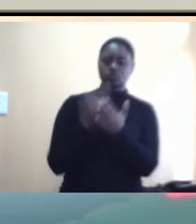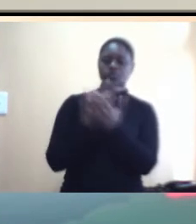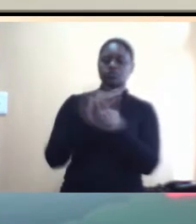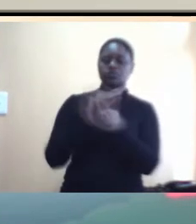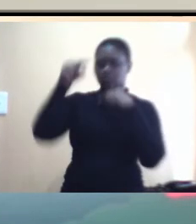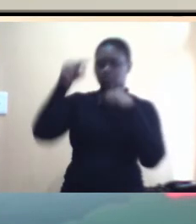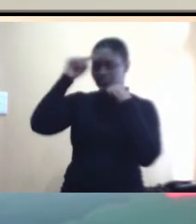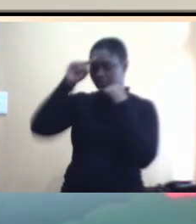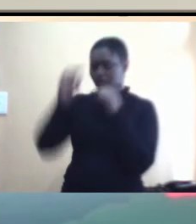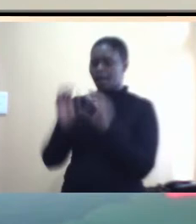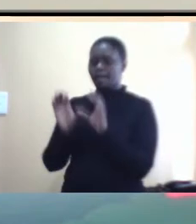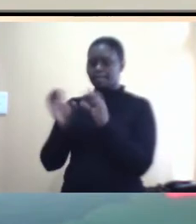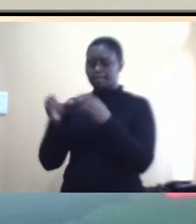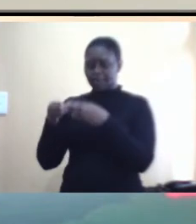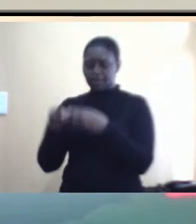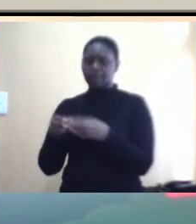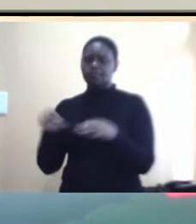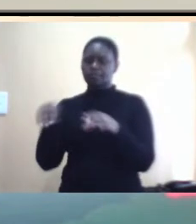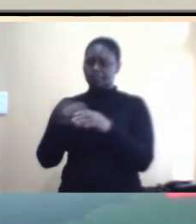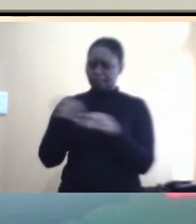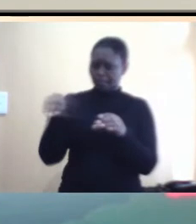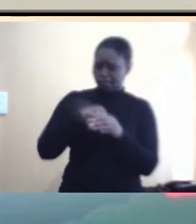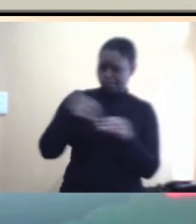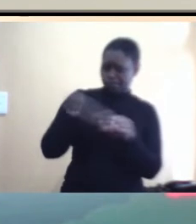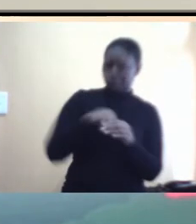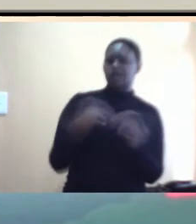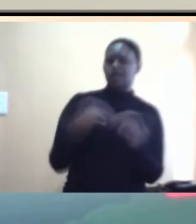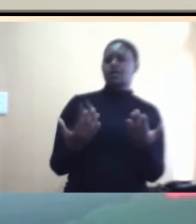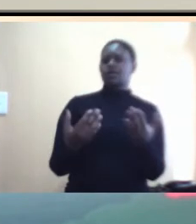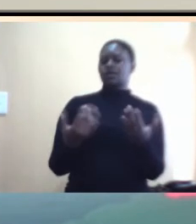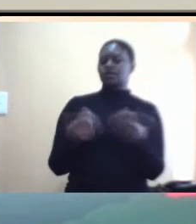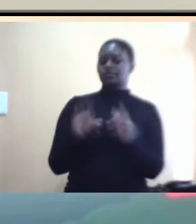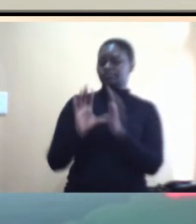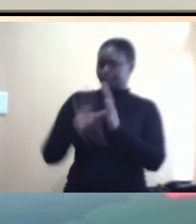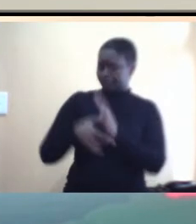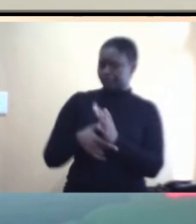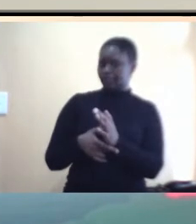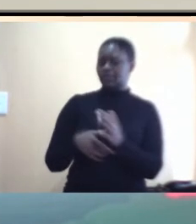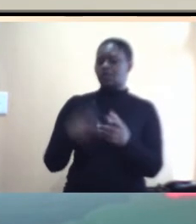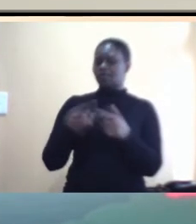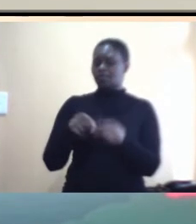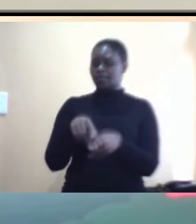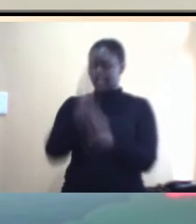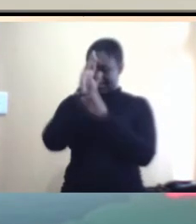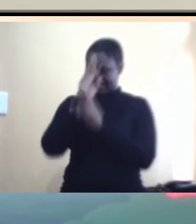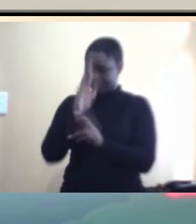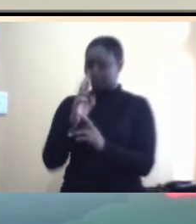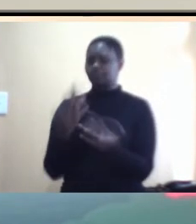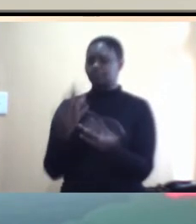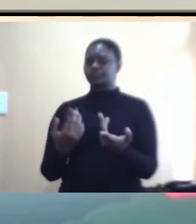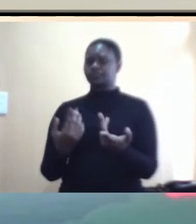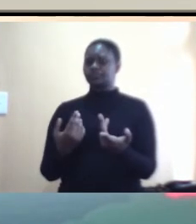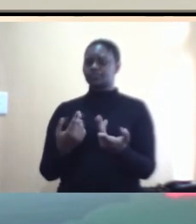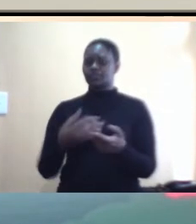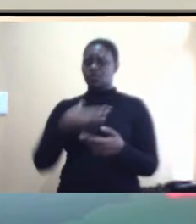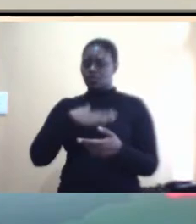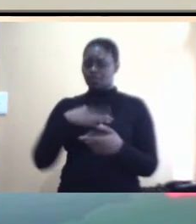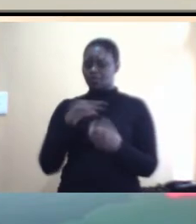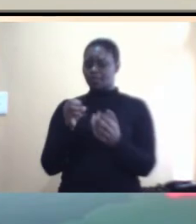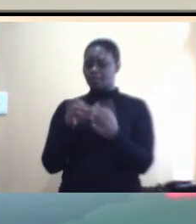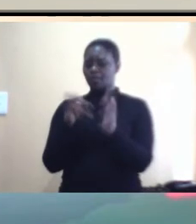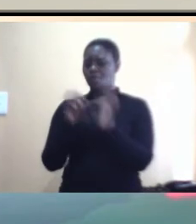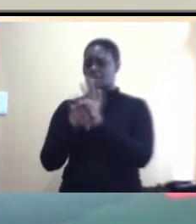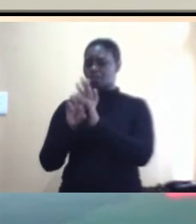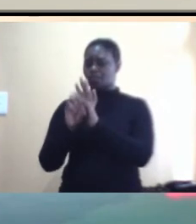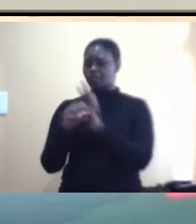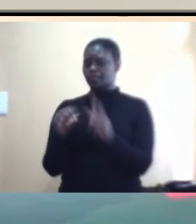profiles of candidates with disability are obtained for consideration when filling posts. Department